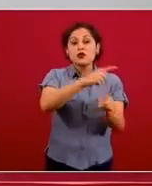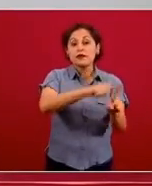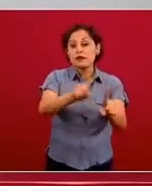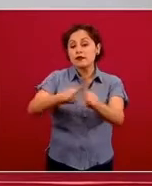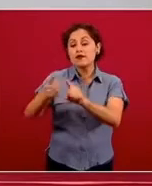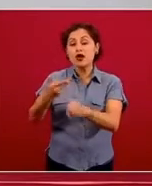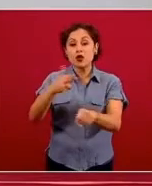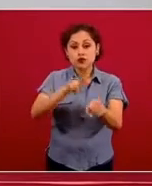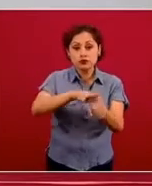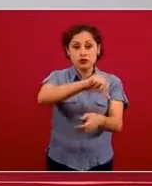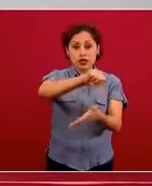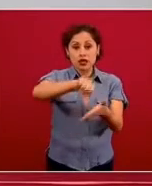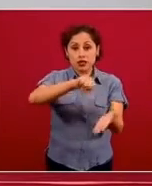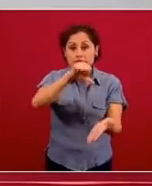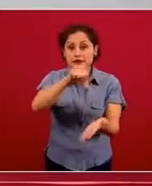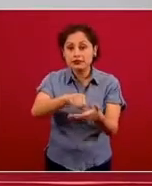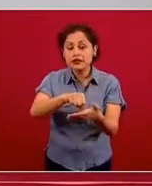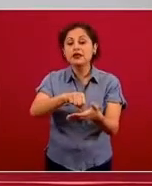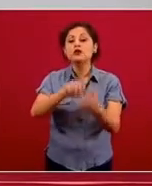Each attention unit is currently